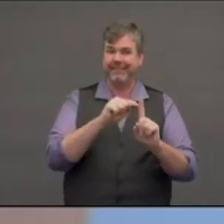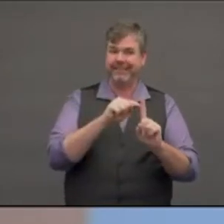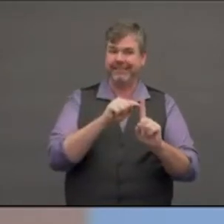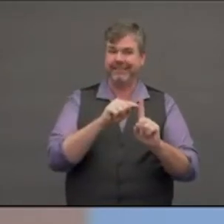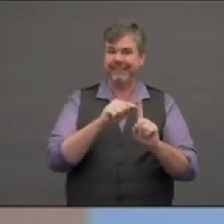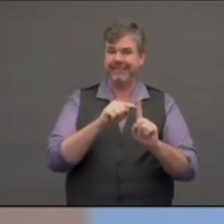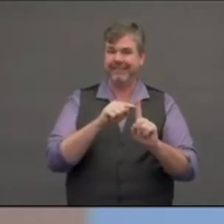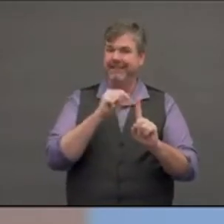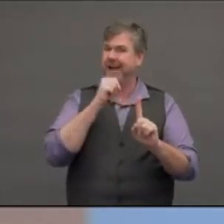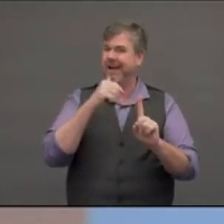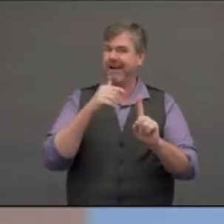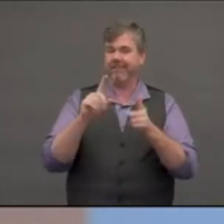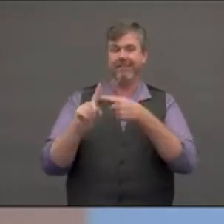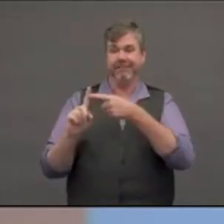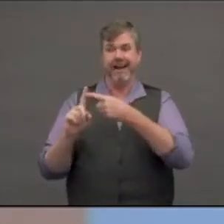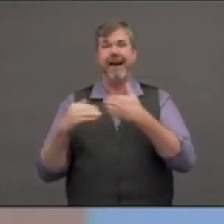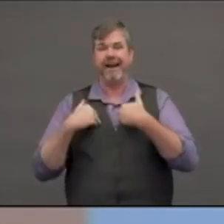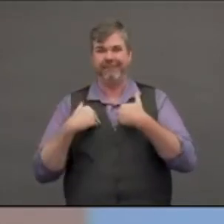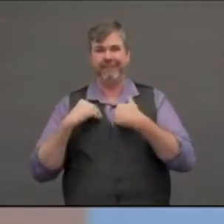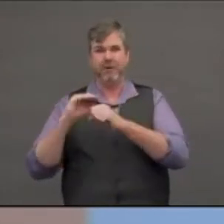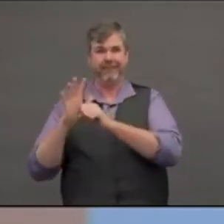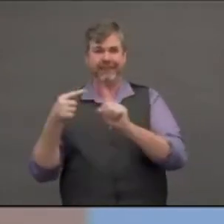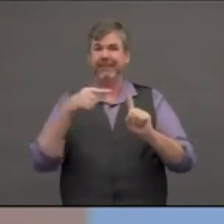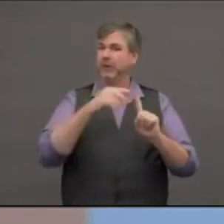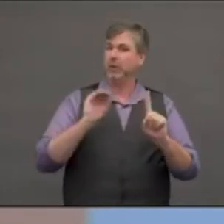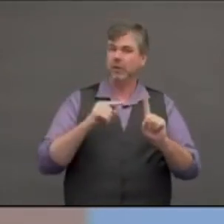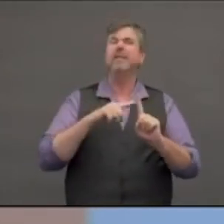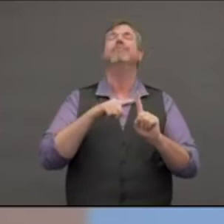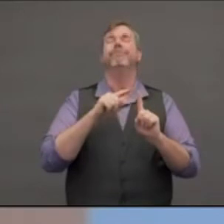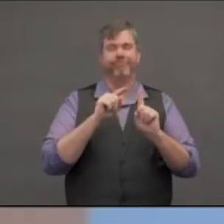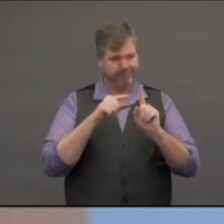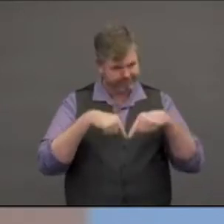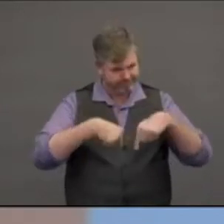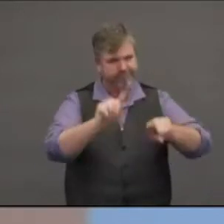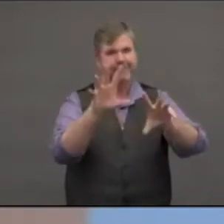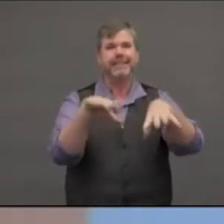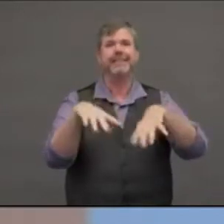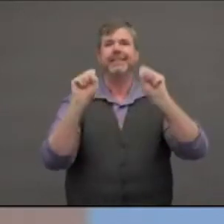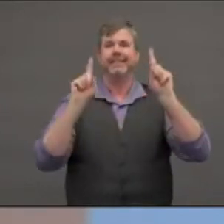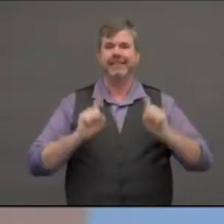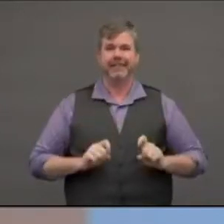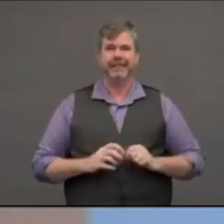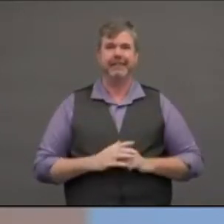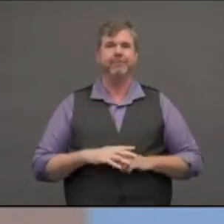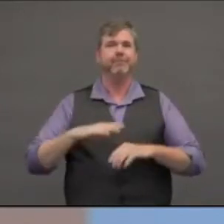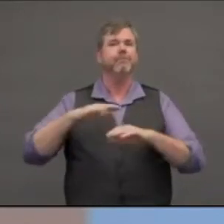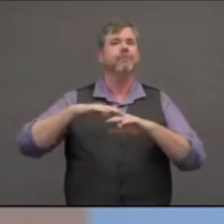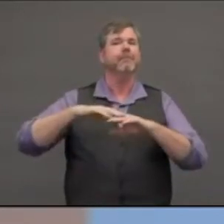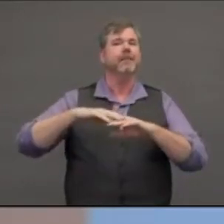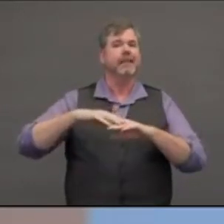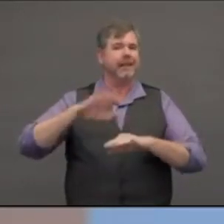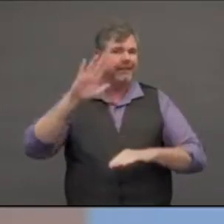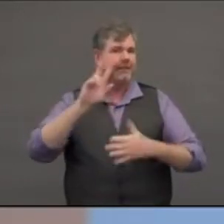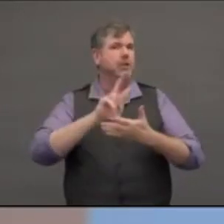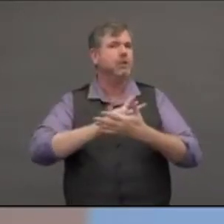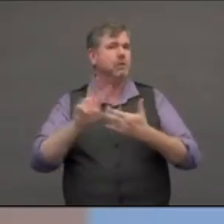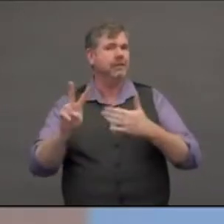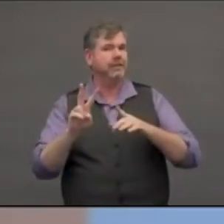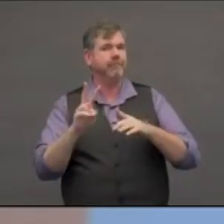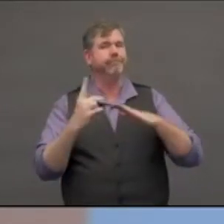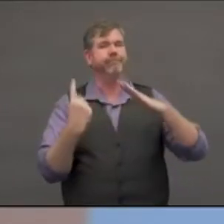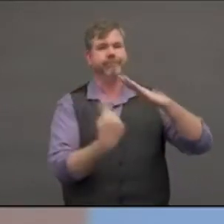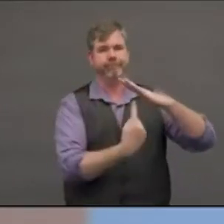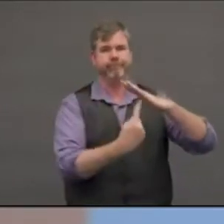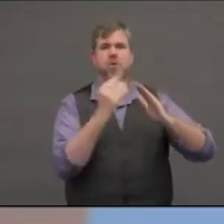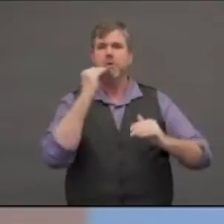least 14 days. And if you get a test and it still comes back negative, because we're encouraging people who are close contacts to get tested after